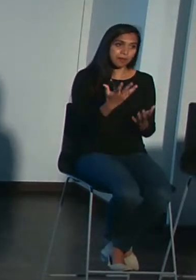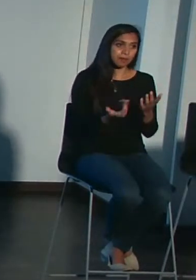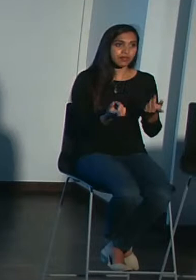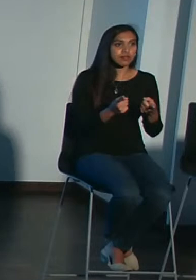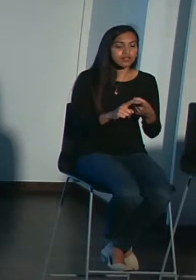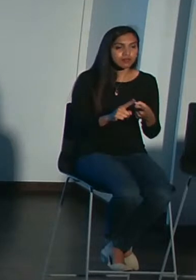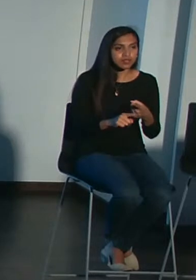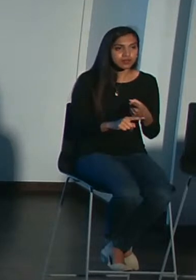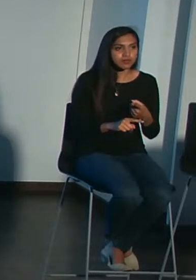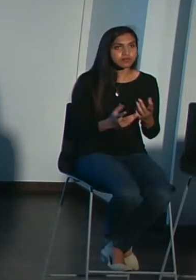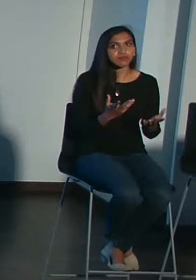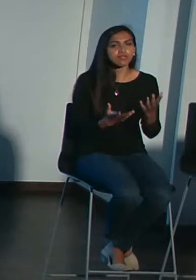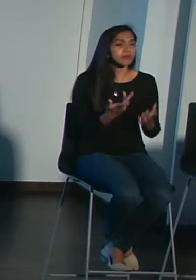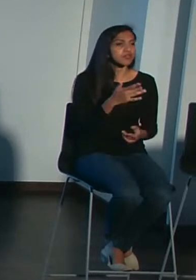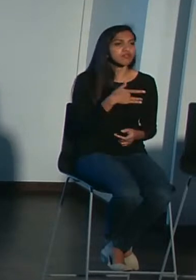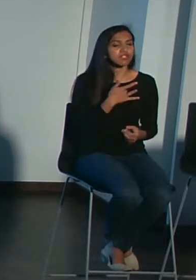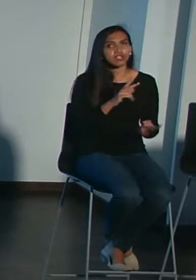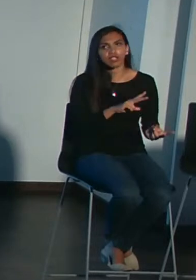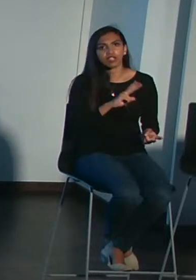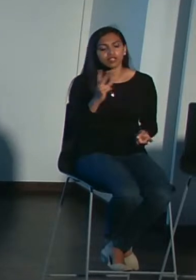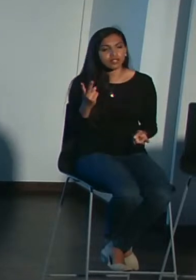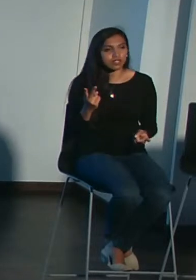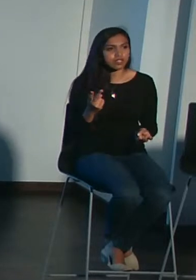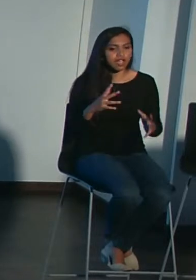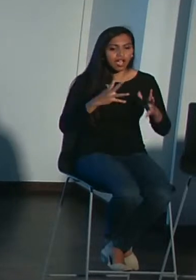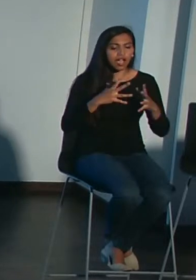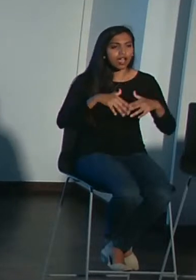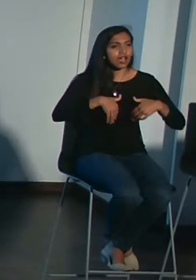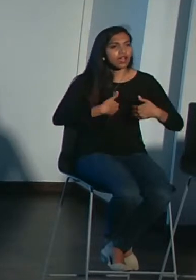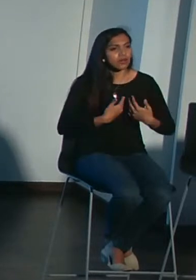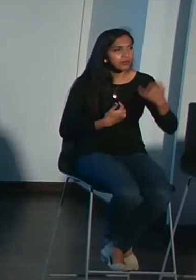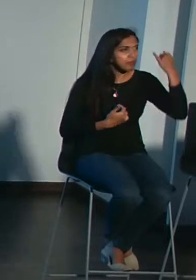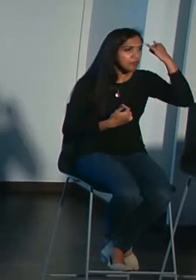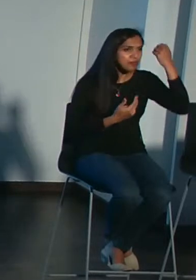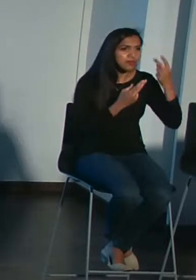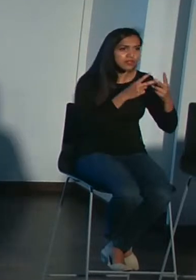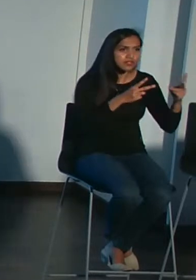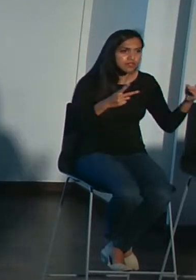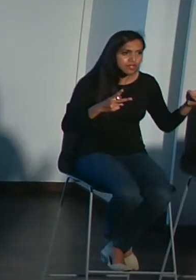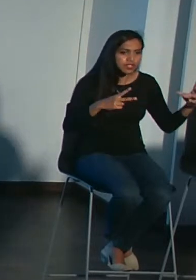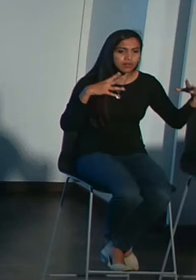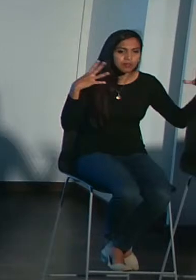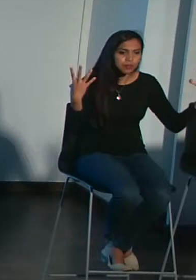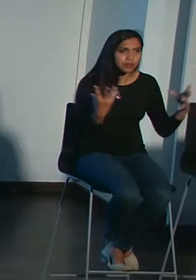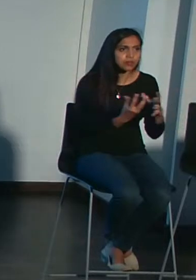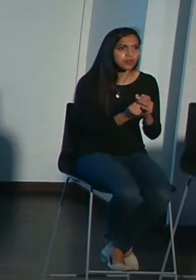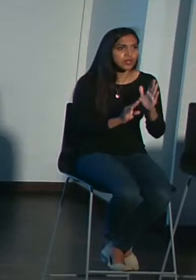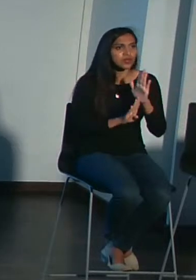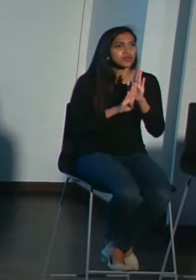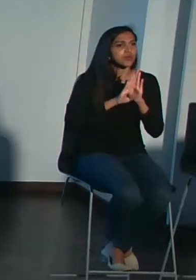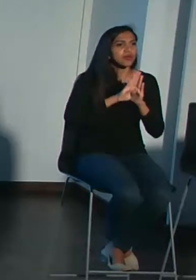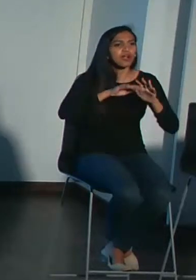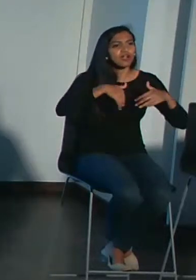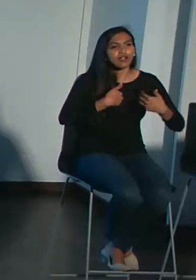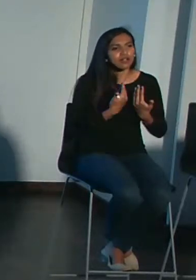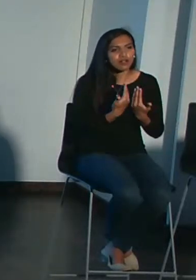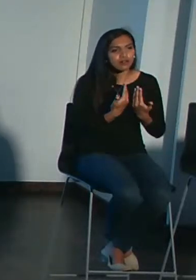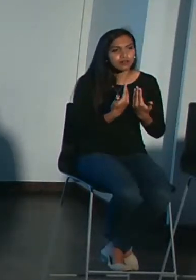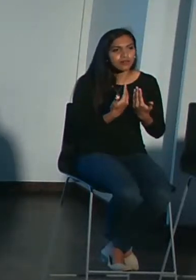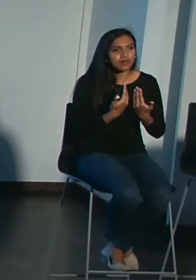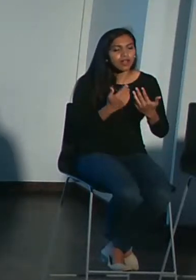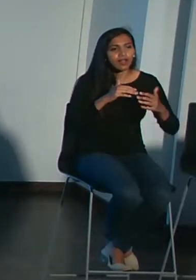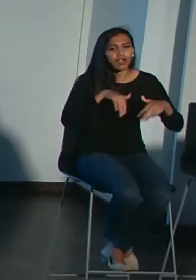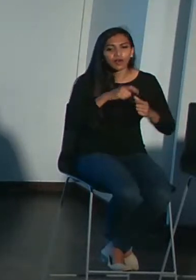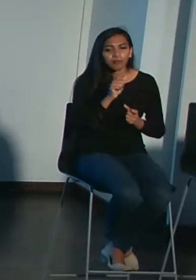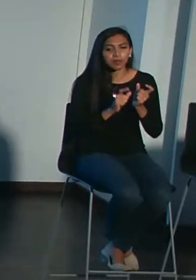situation where you're wondering, how do I do both? How do I grow this group of people I'm working with? How do I keep those